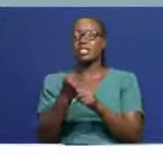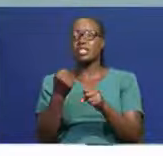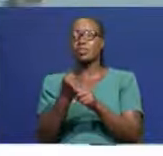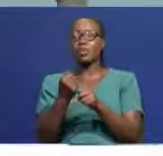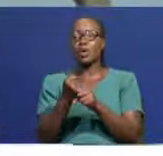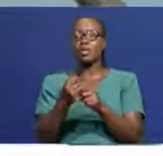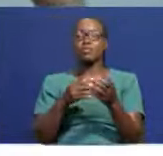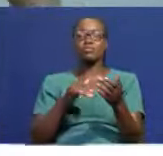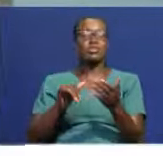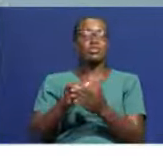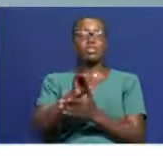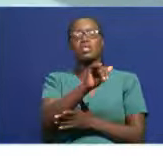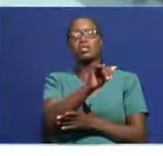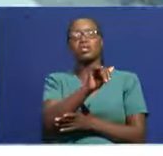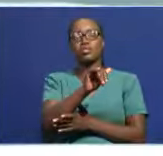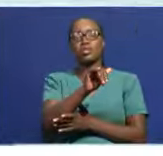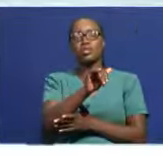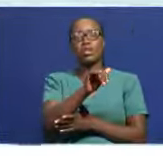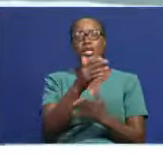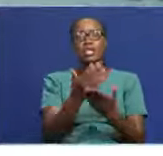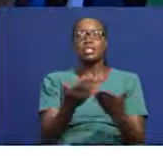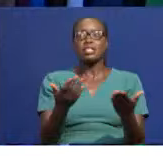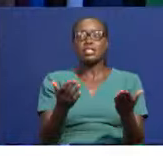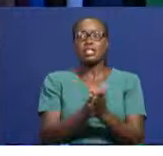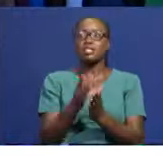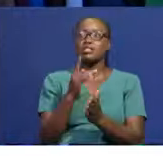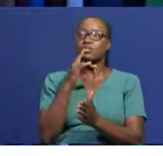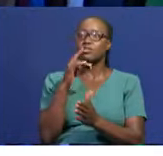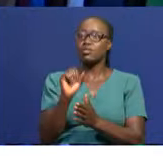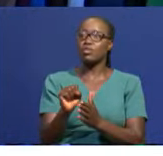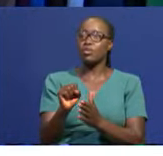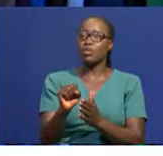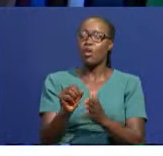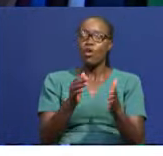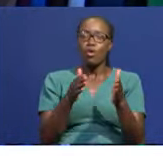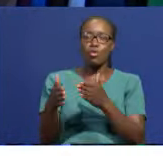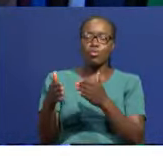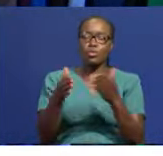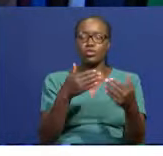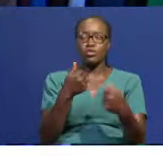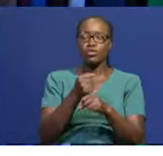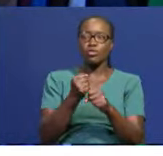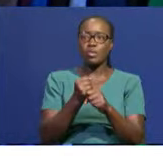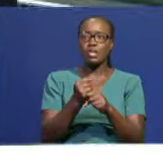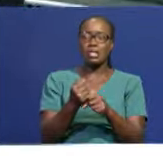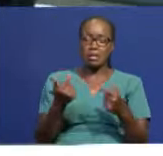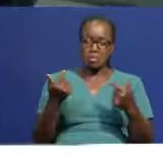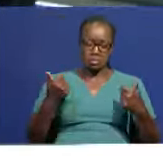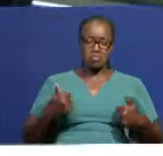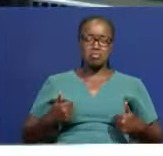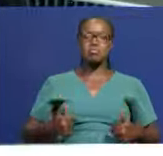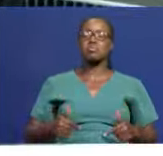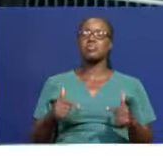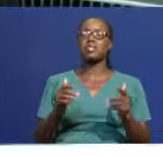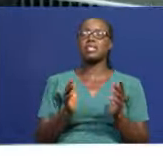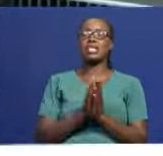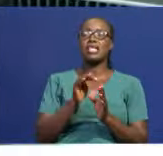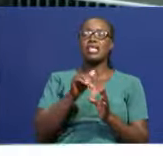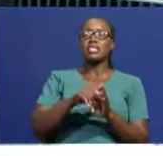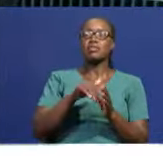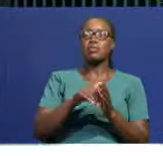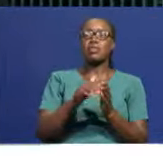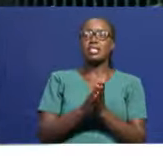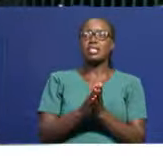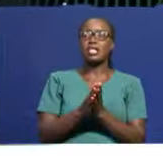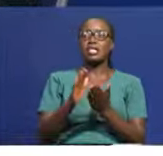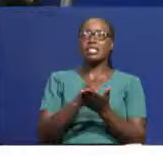bidhaa za kuuzwa katika mataifa ya nje, na hivyo basi kinatoa fursa ya utengenezaji wa mavazi pamoja na uwekezaji katika sekta